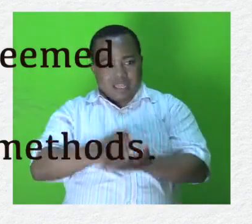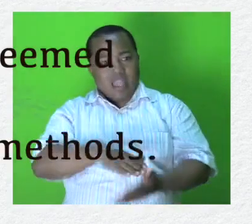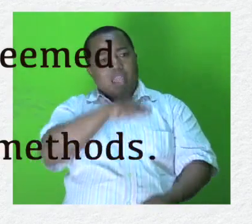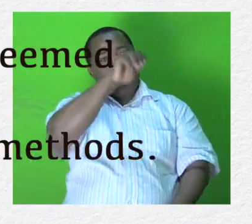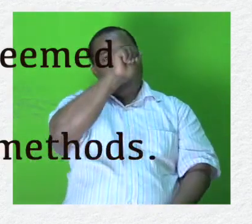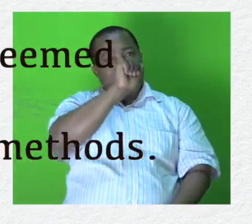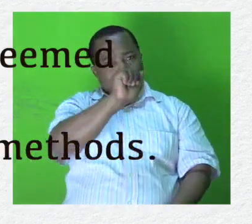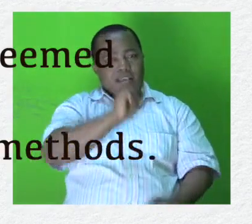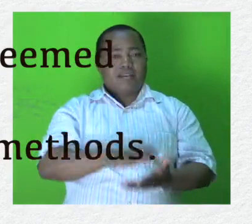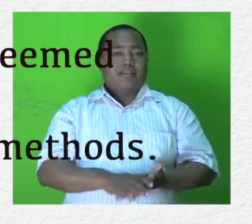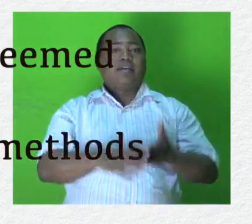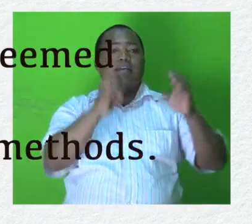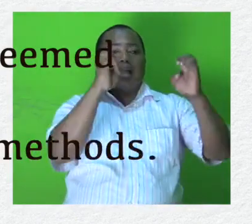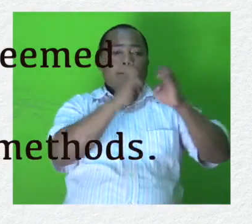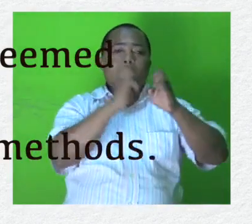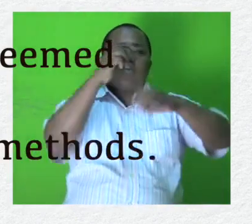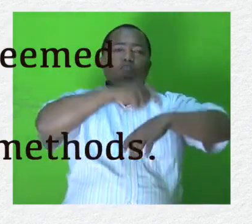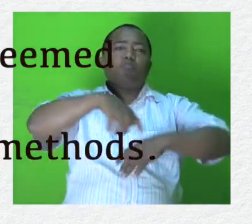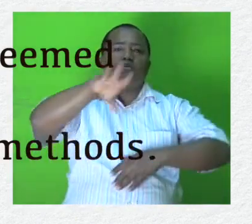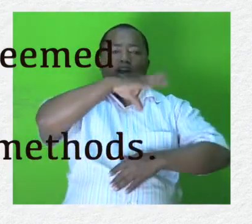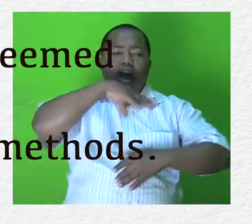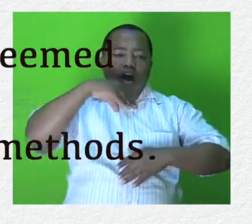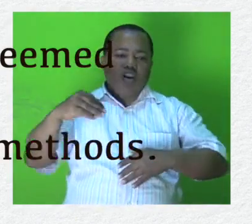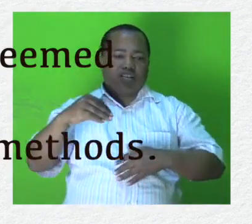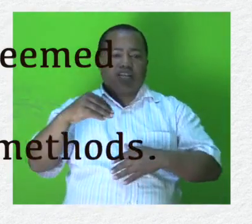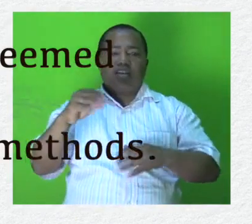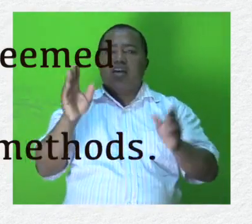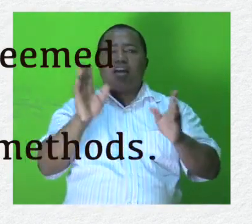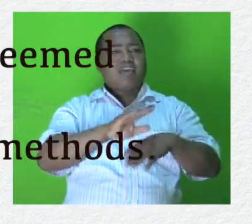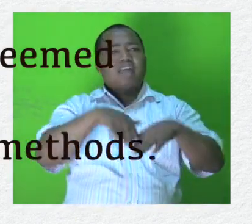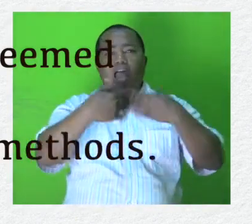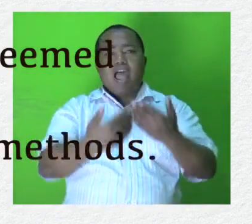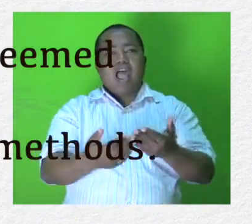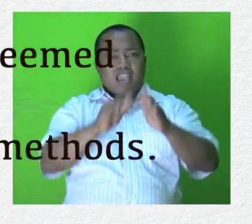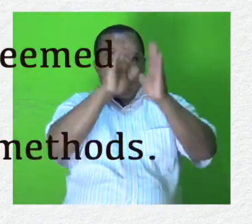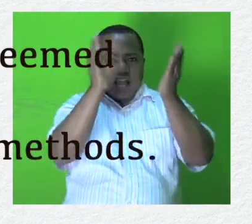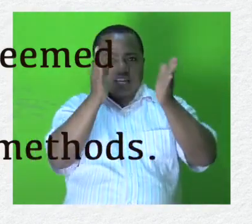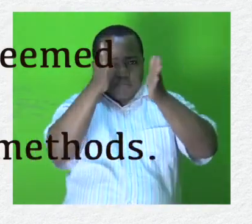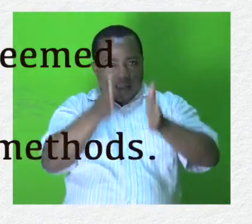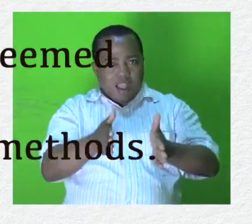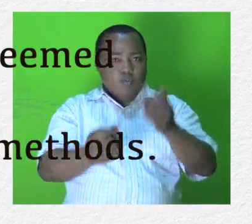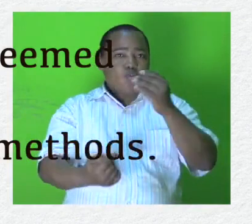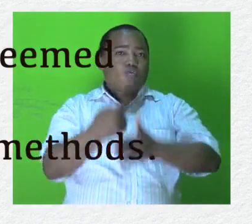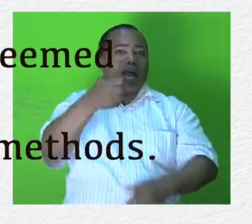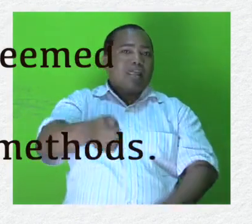A. Compound always have definite composition by